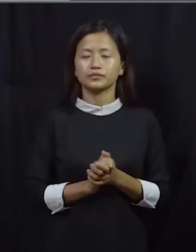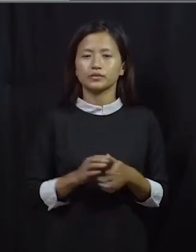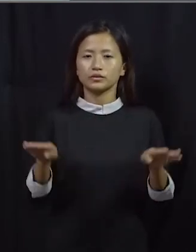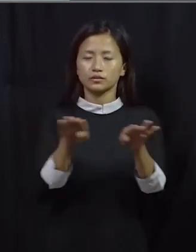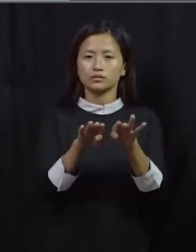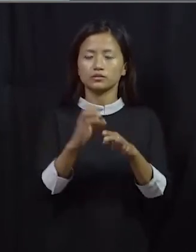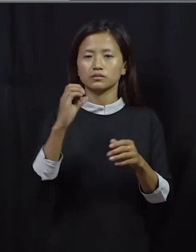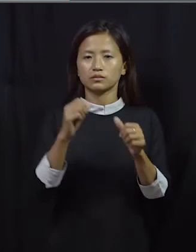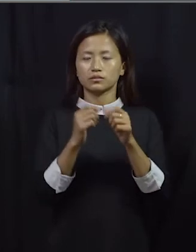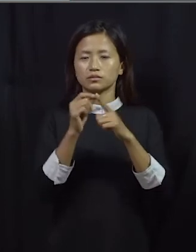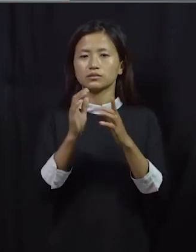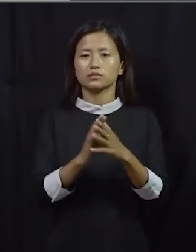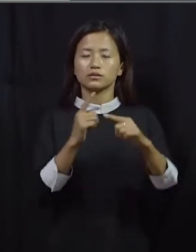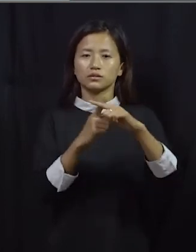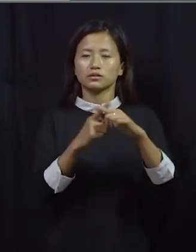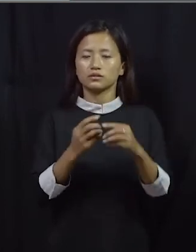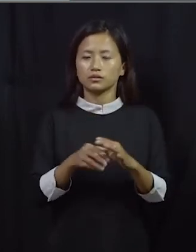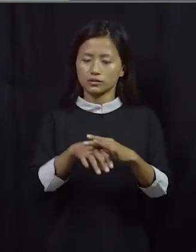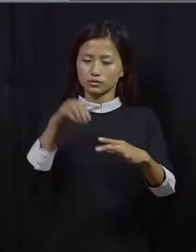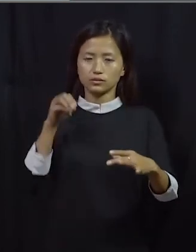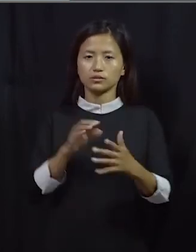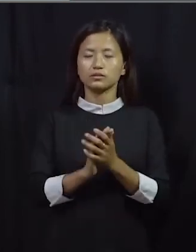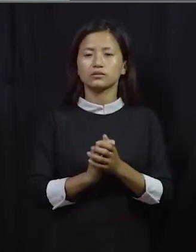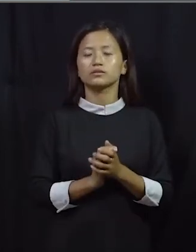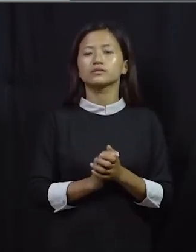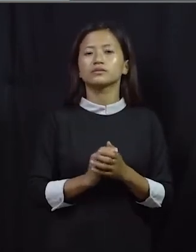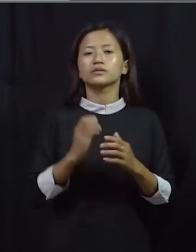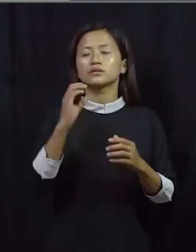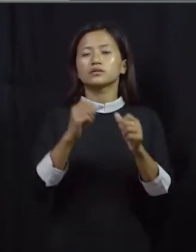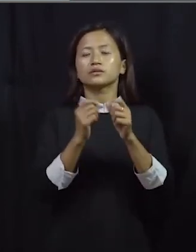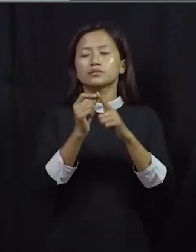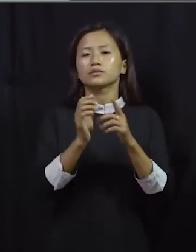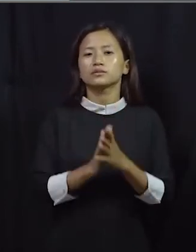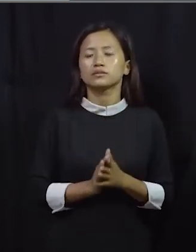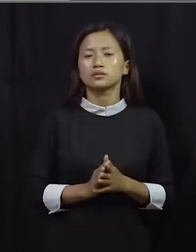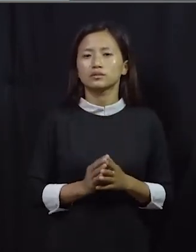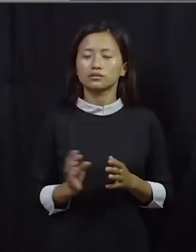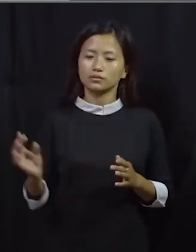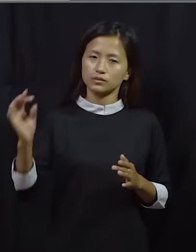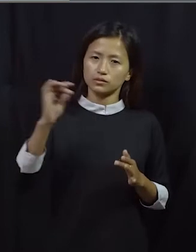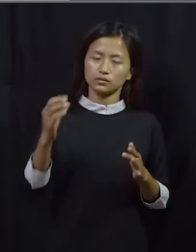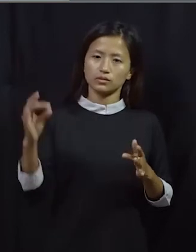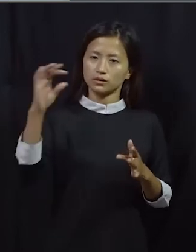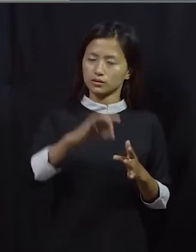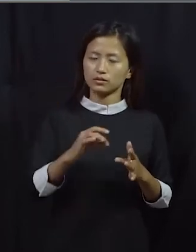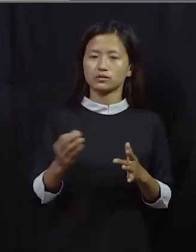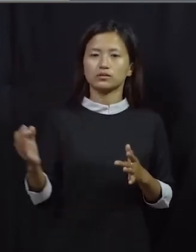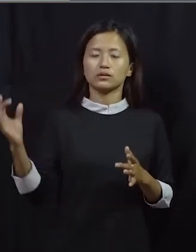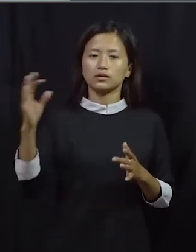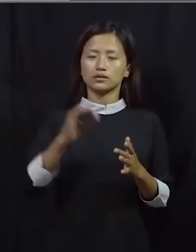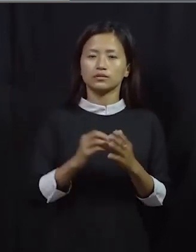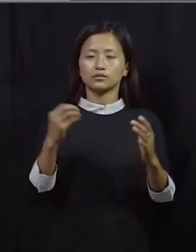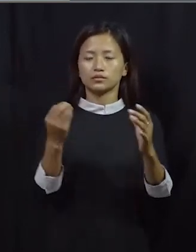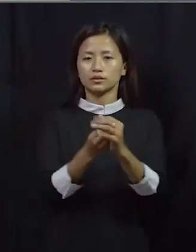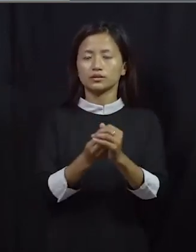closing capital plus withdrawal of capital, even if they withdraw, it has to be re-added because the capital is supposed to be